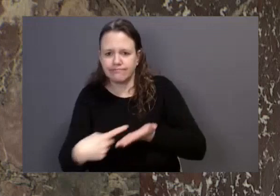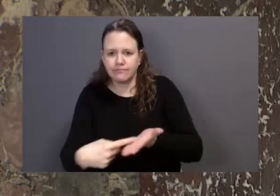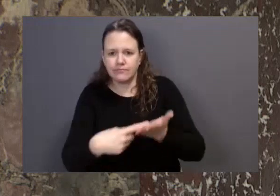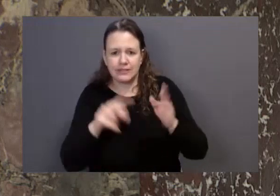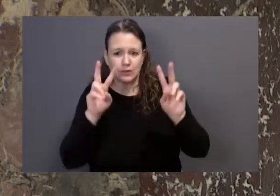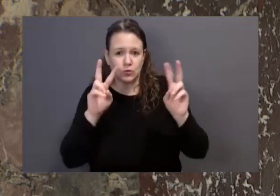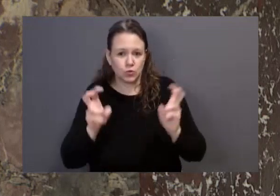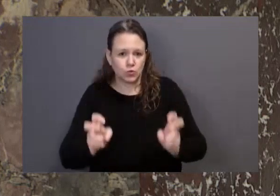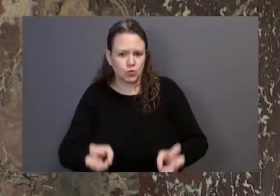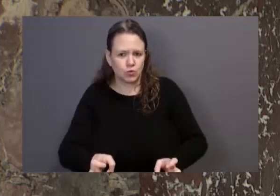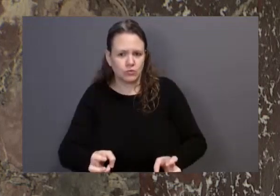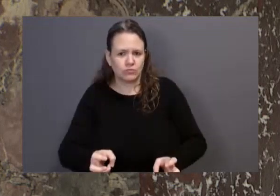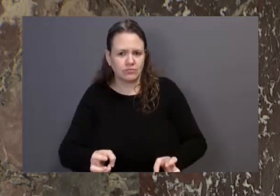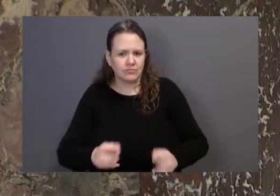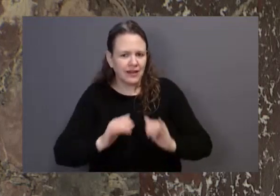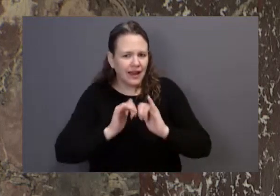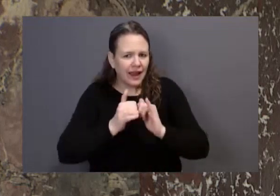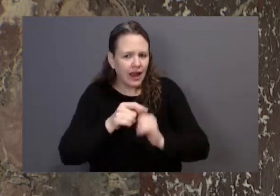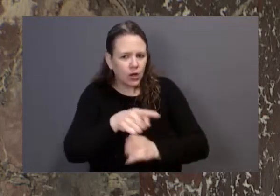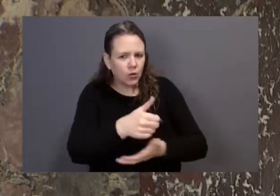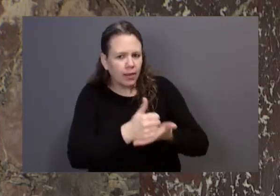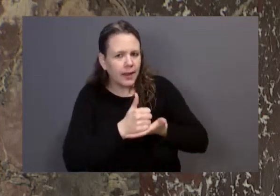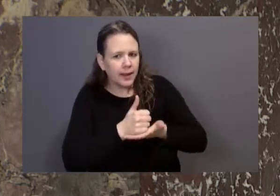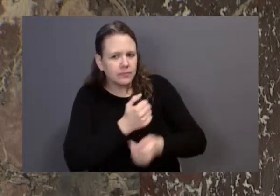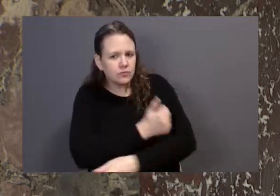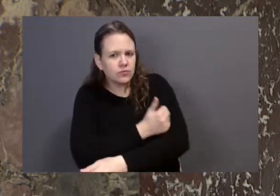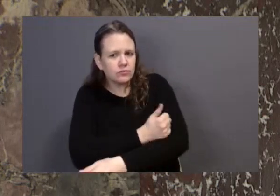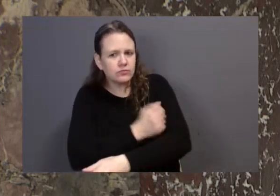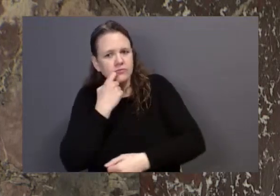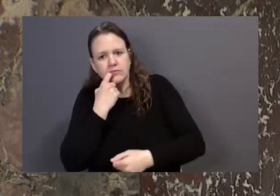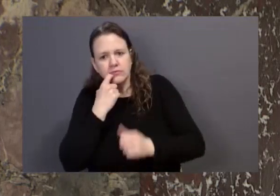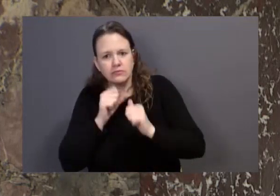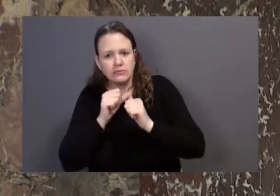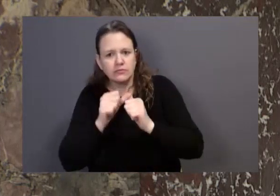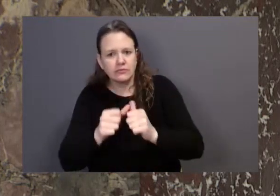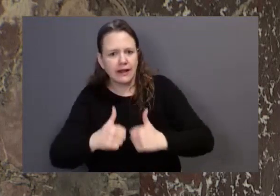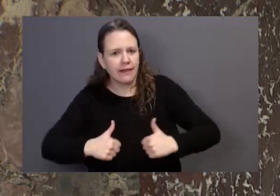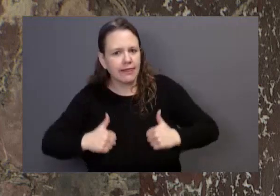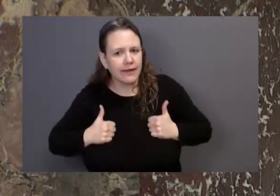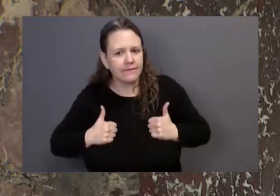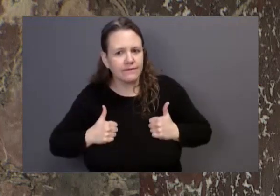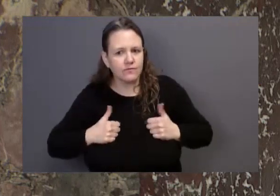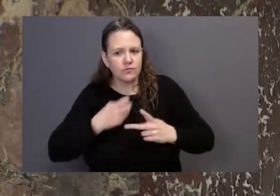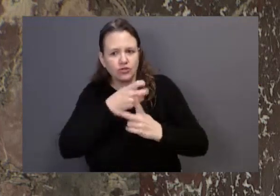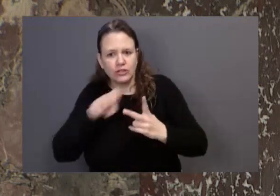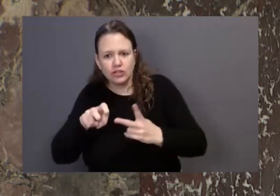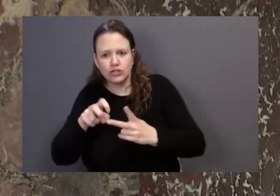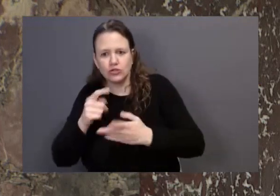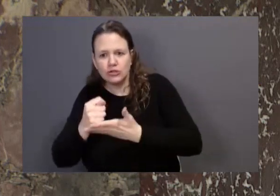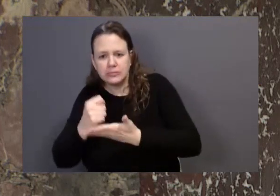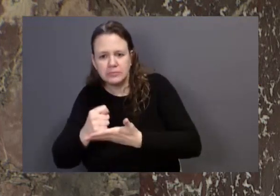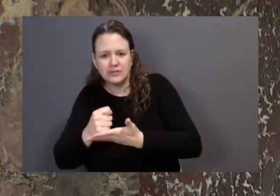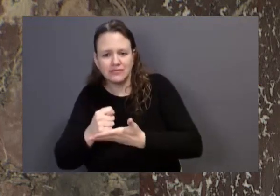them into treatment, not saying anything through that whole period of time, not saying anything about money laundering,